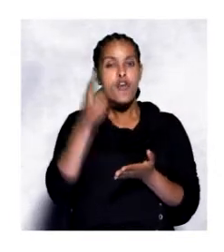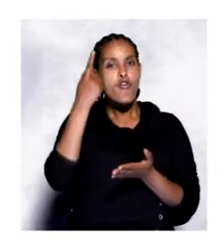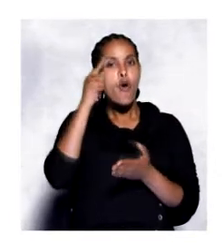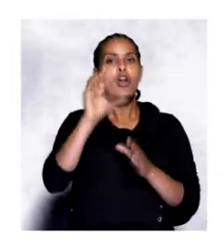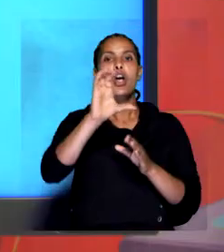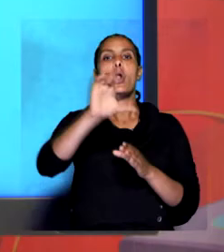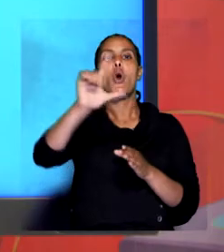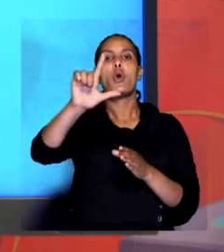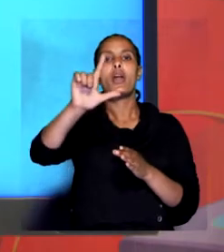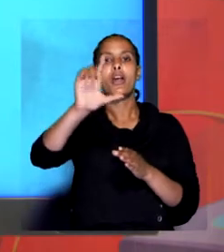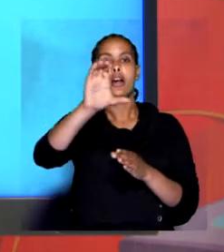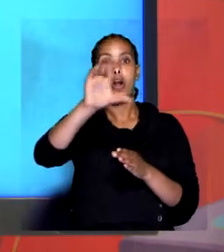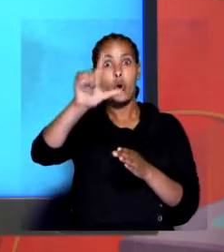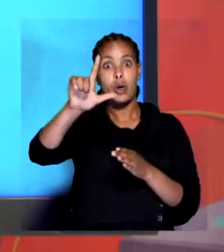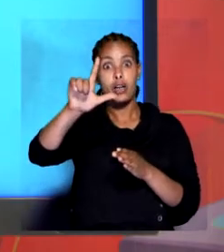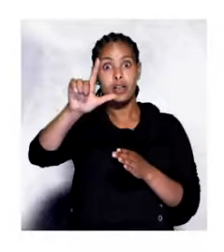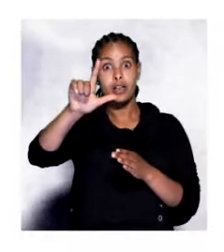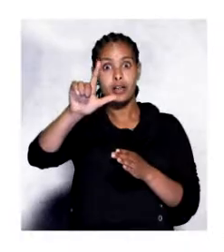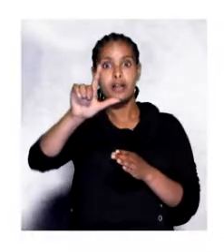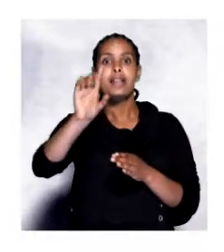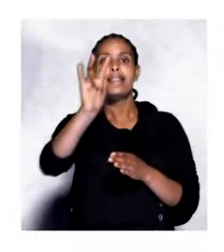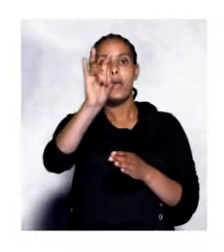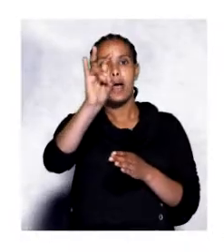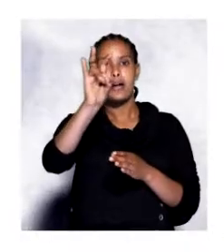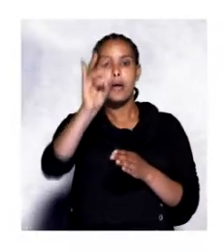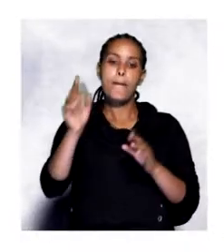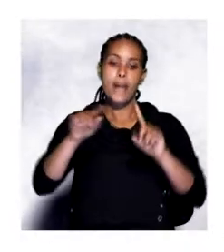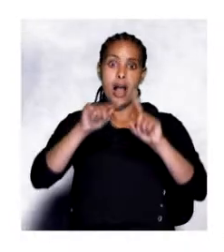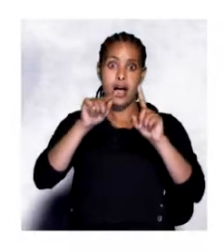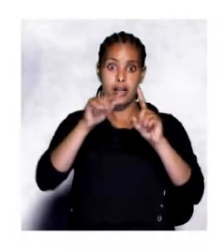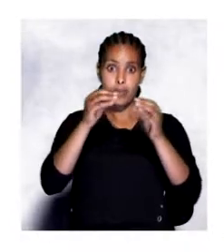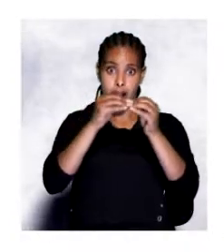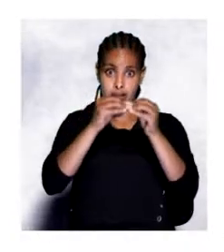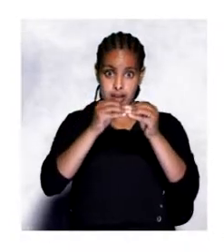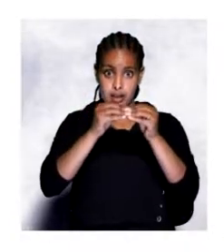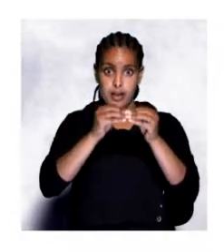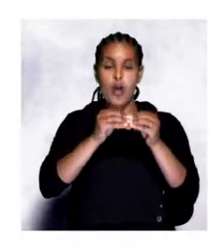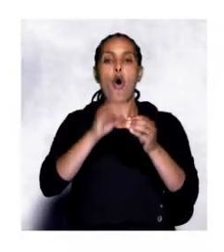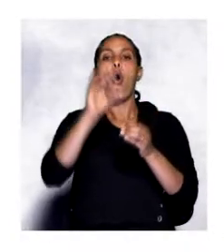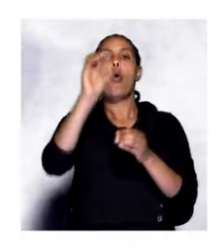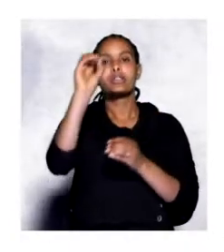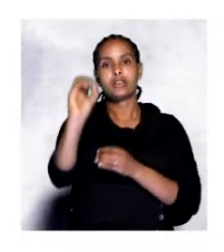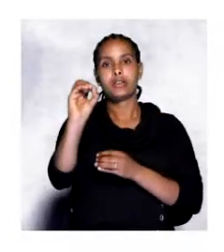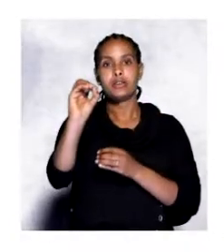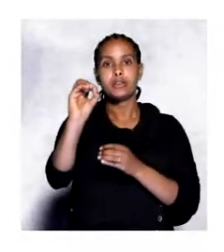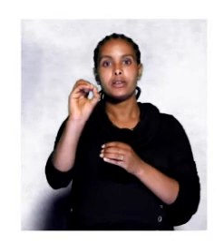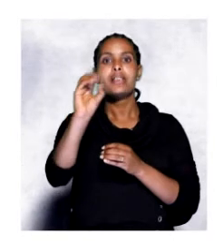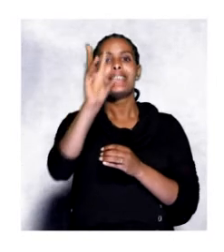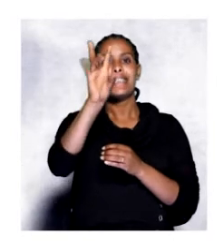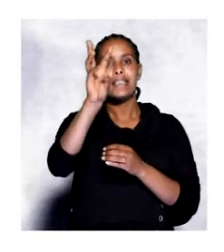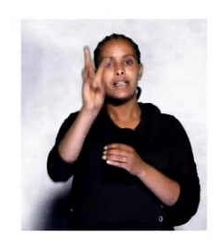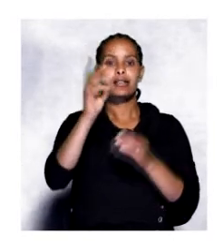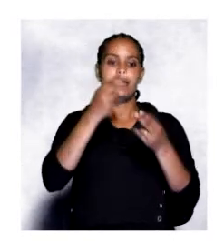chlorine. Valence electron of chlorine is 7 plus valence electron of oxygen is 6. 6 times 3